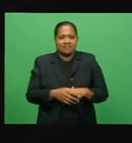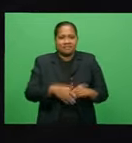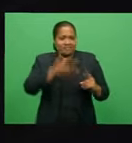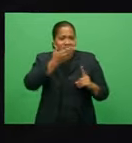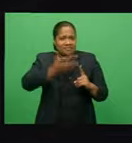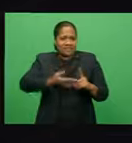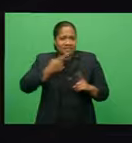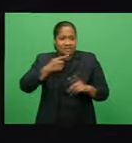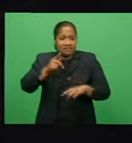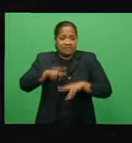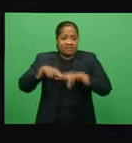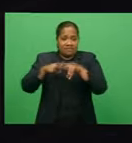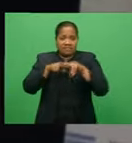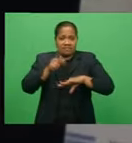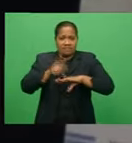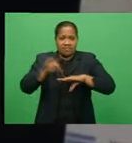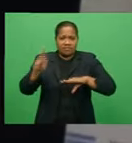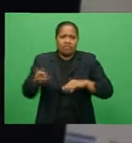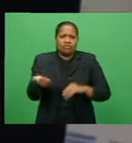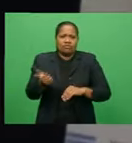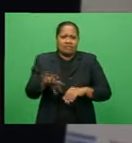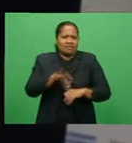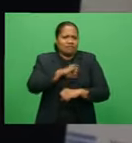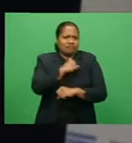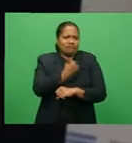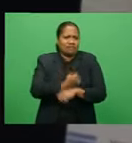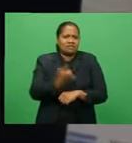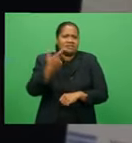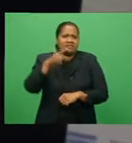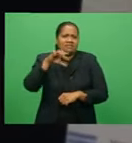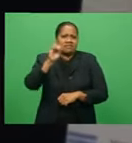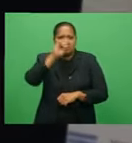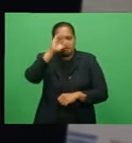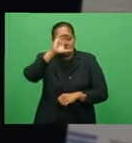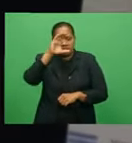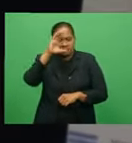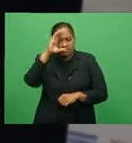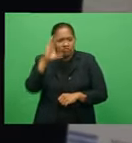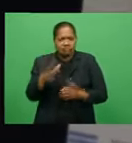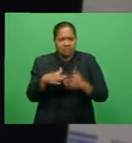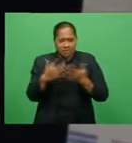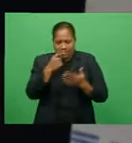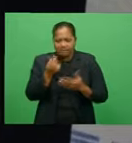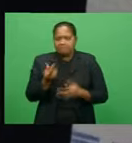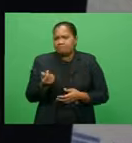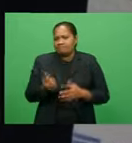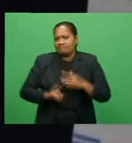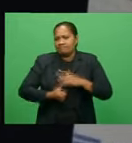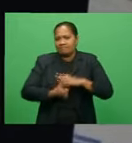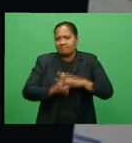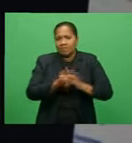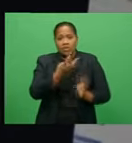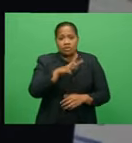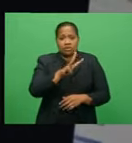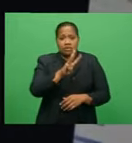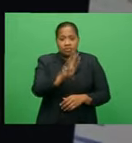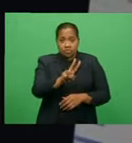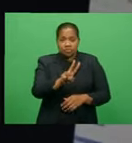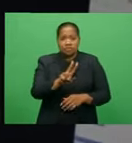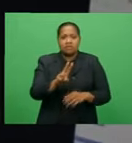passport mobility score has already strengthened as 70 countries can now be easily accessed. 32 are visa-free